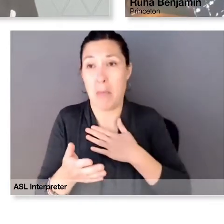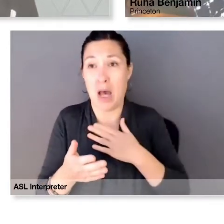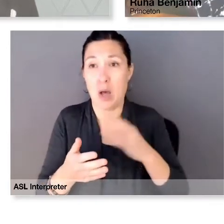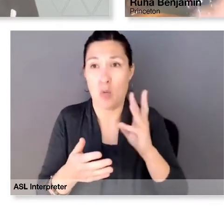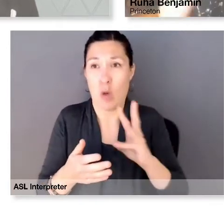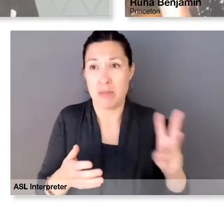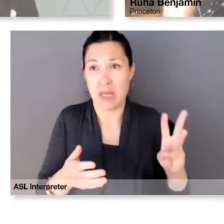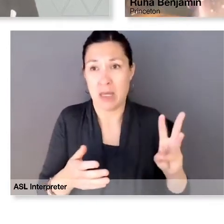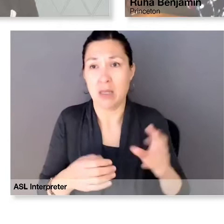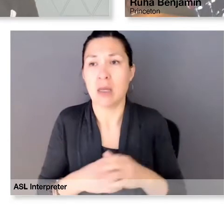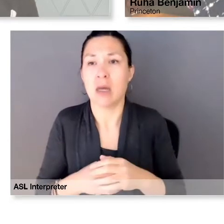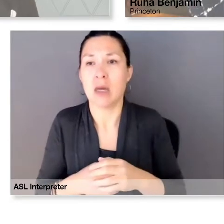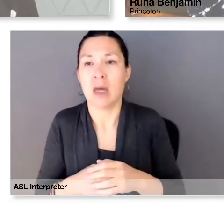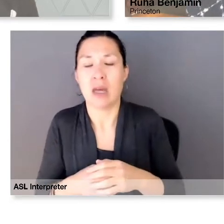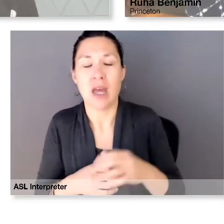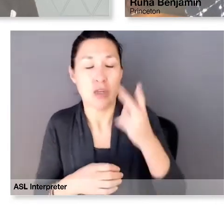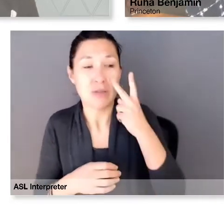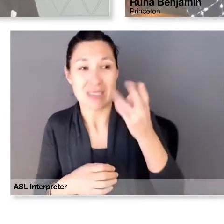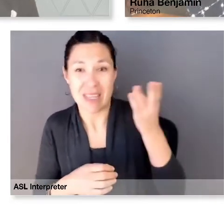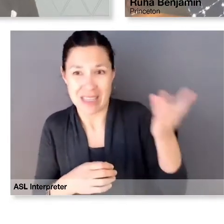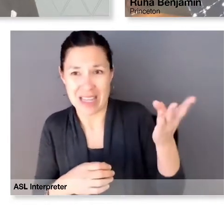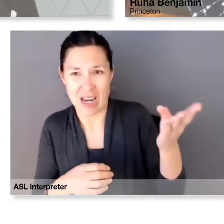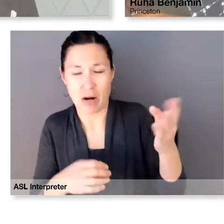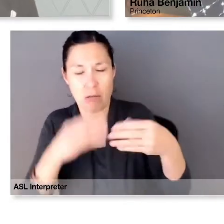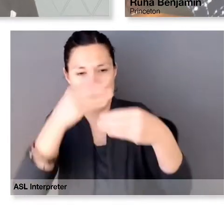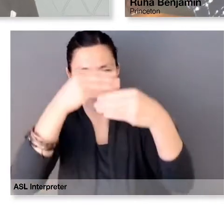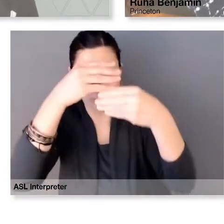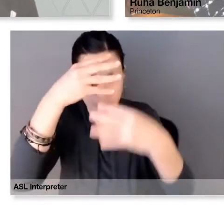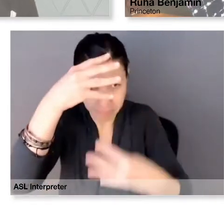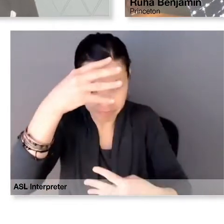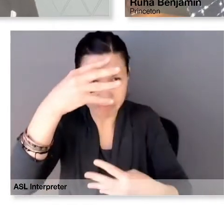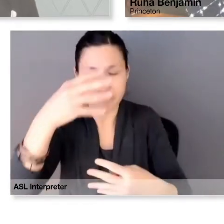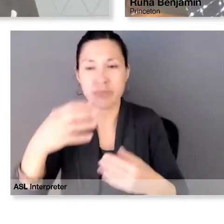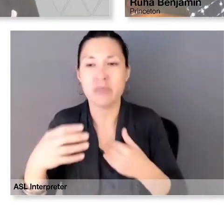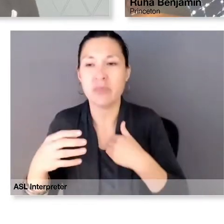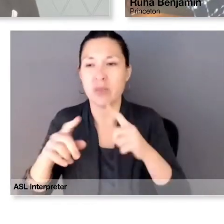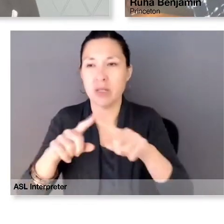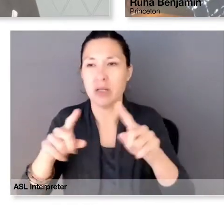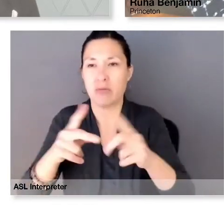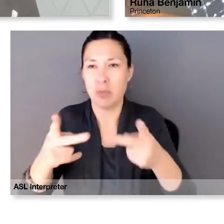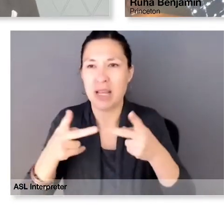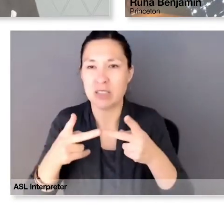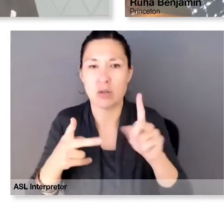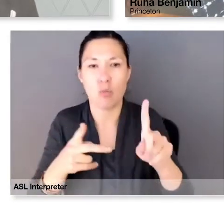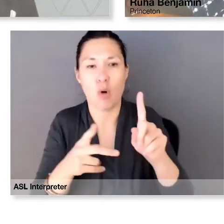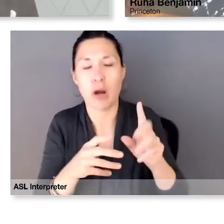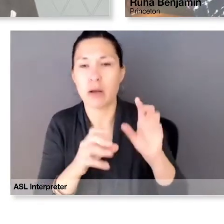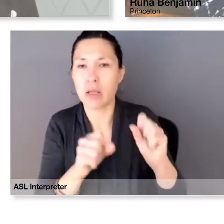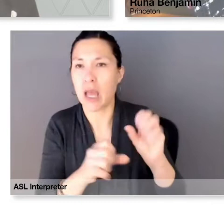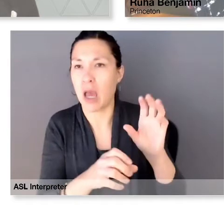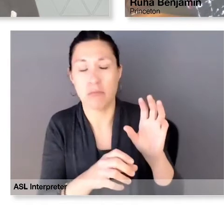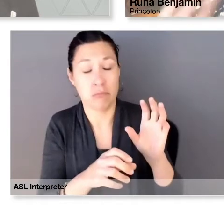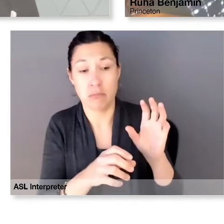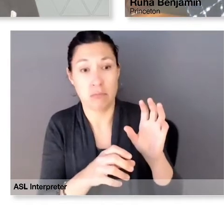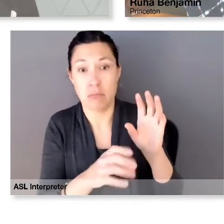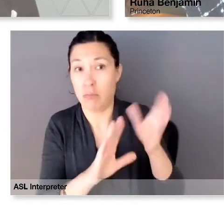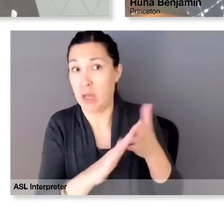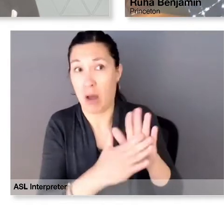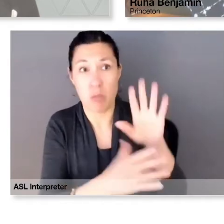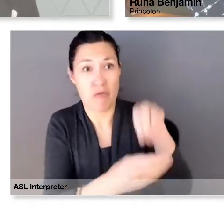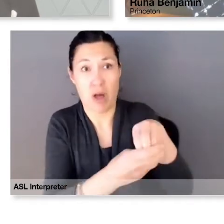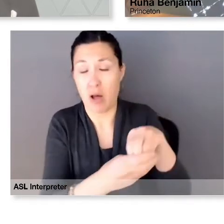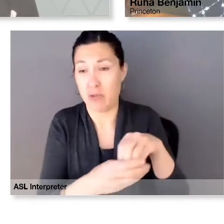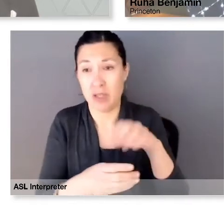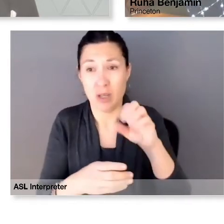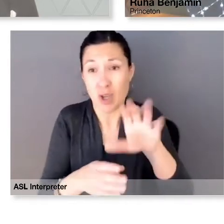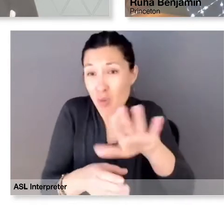ruhabenjamin.com/resources. And you'll see a really long list of places to plug in your own backyard. And especially for the